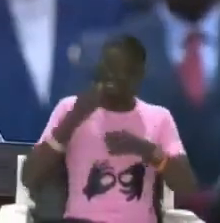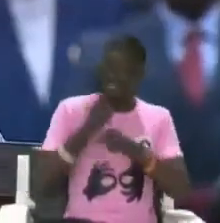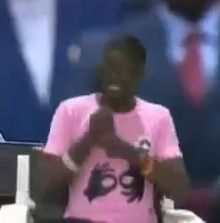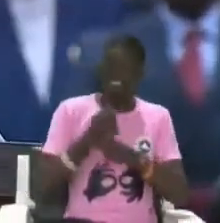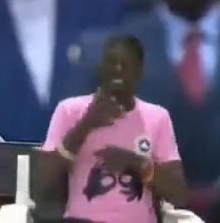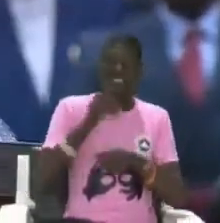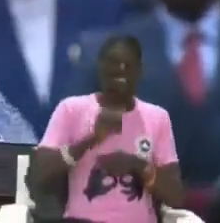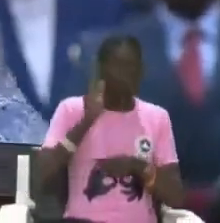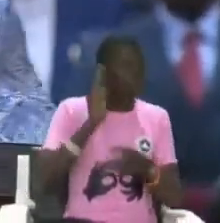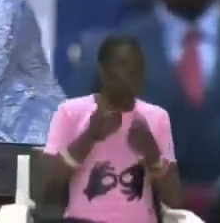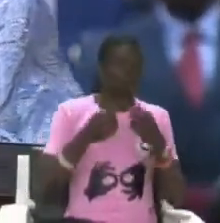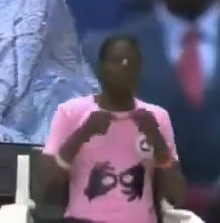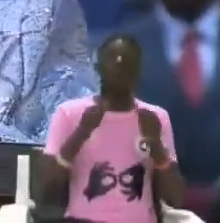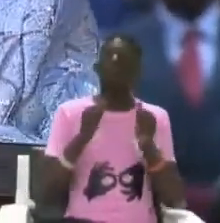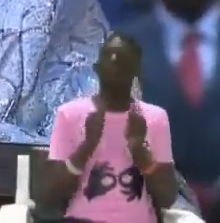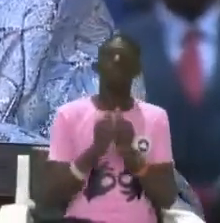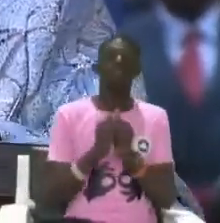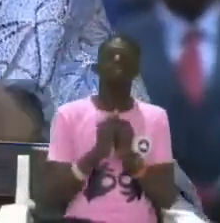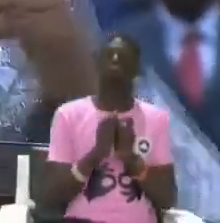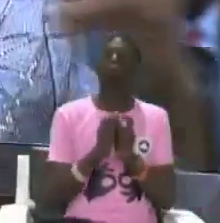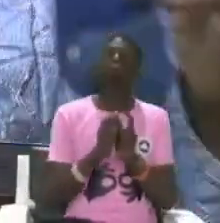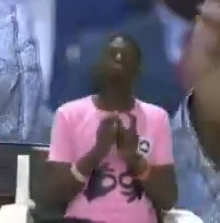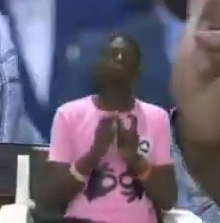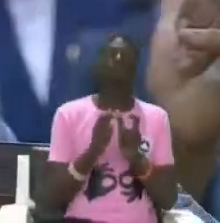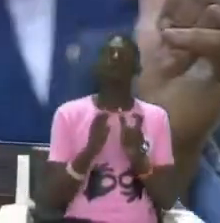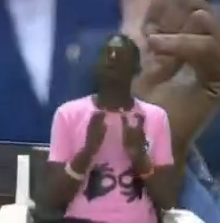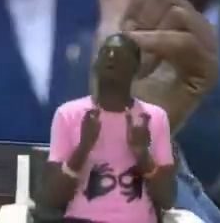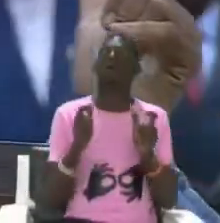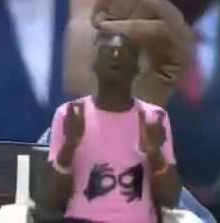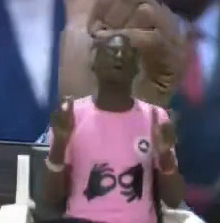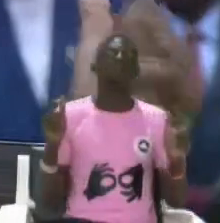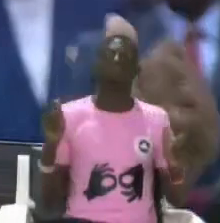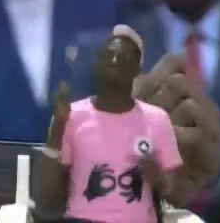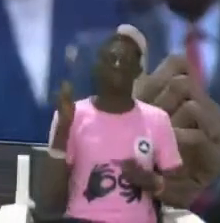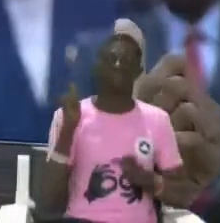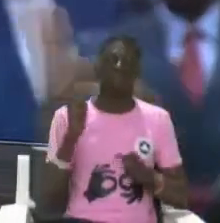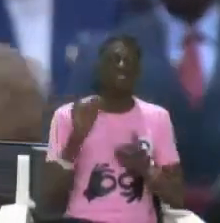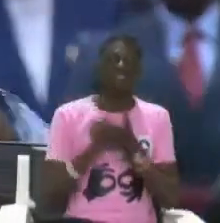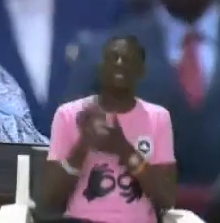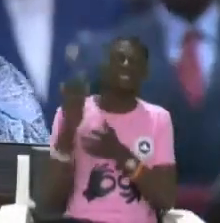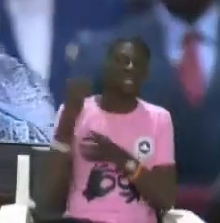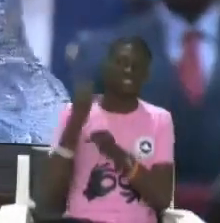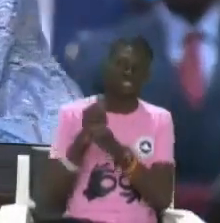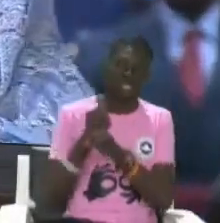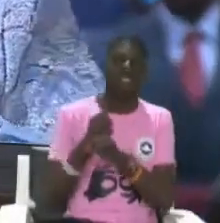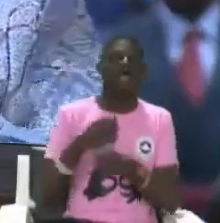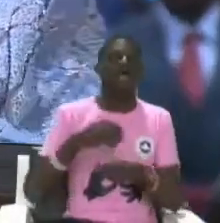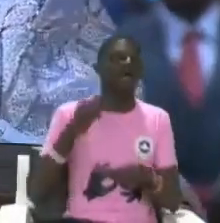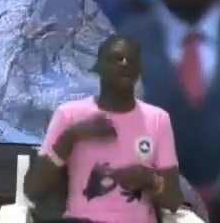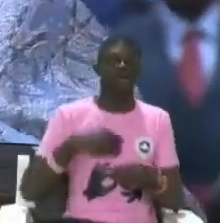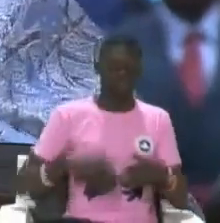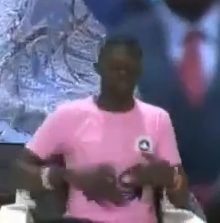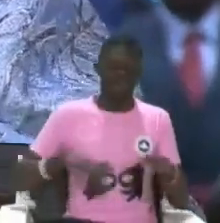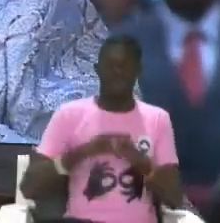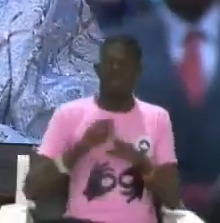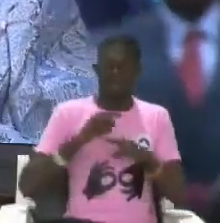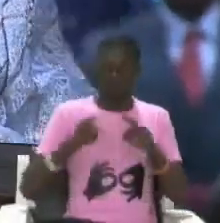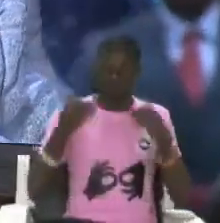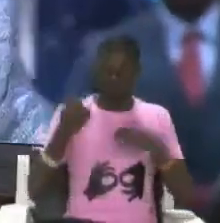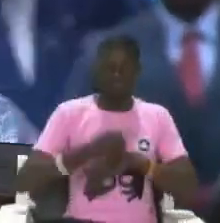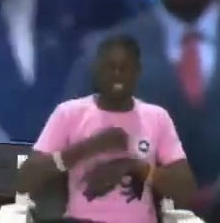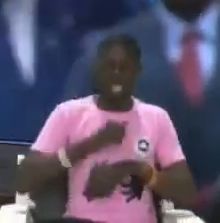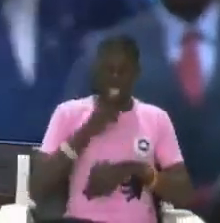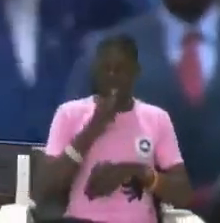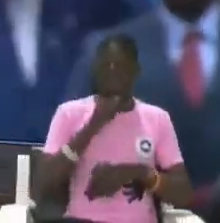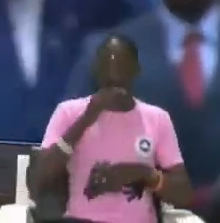bountiful testimonies that, yes, last year I was called barren. Today I am mother of children. Lord,